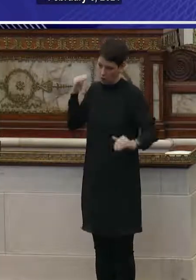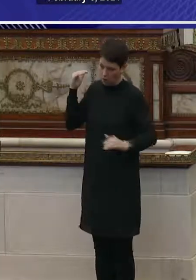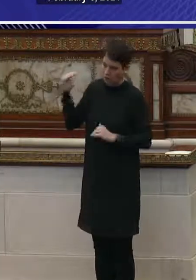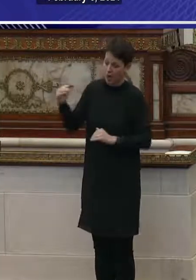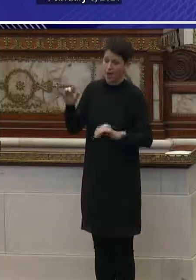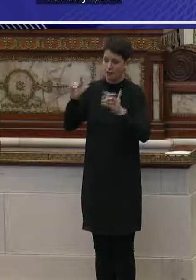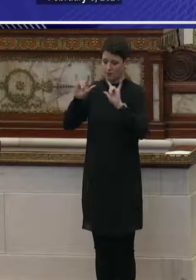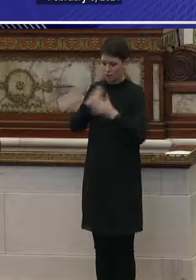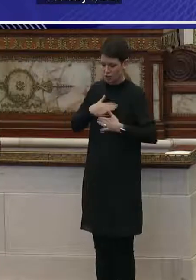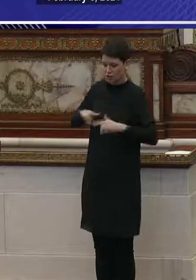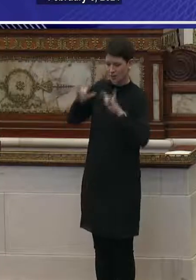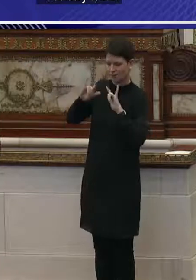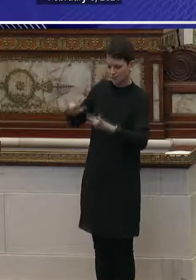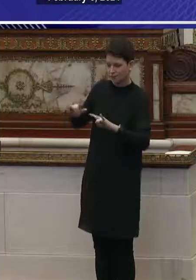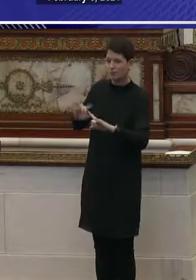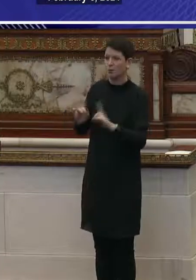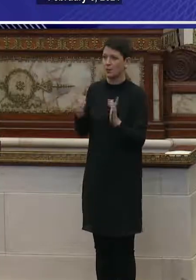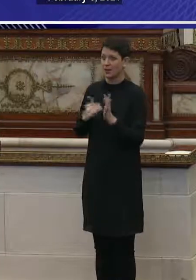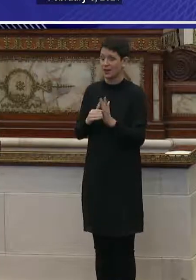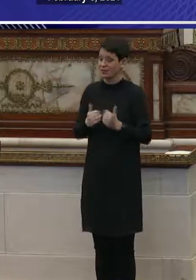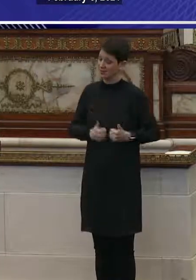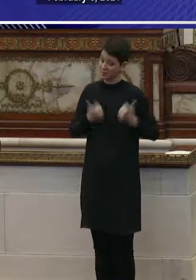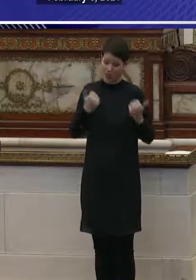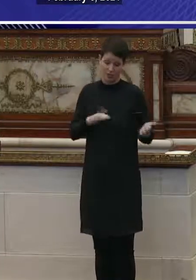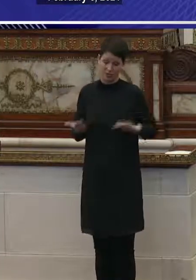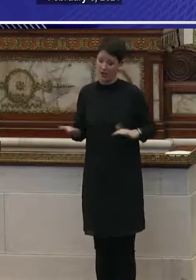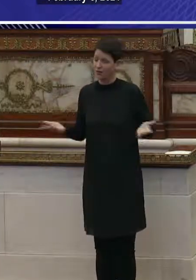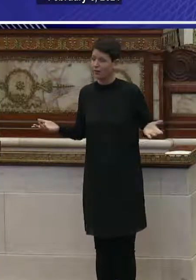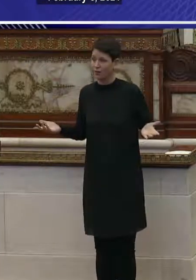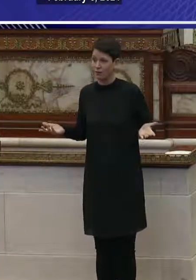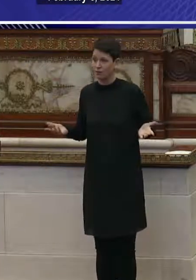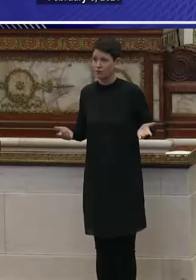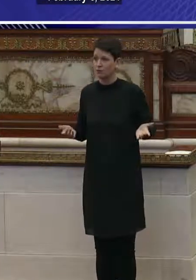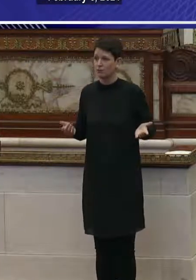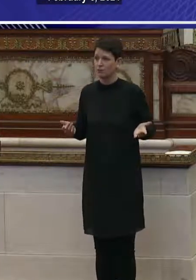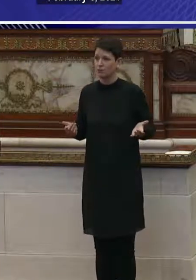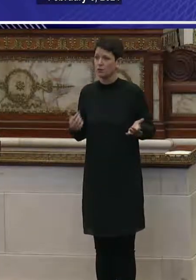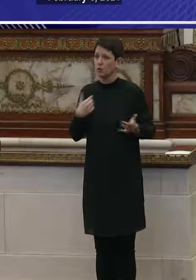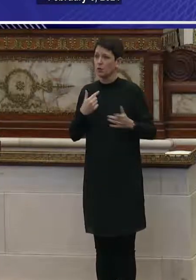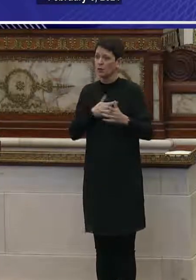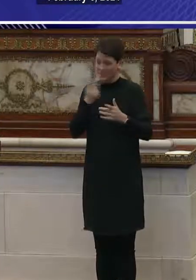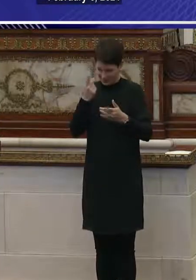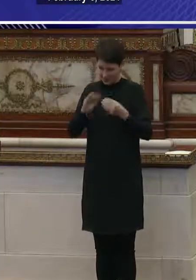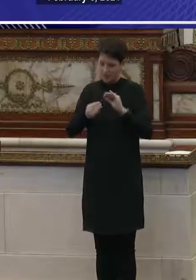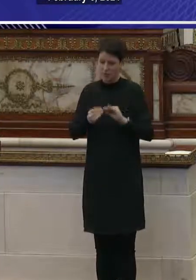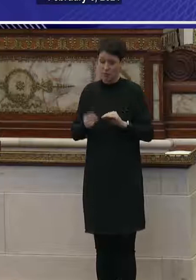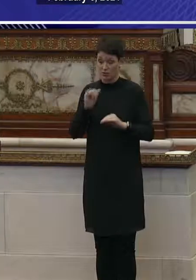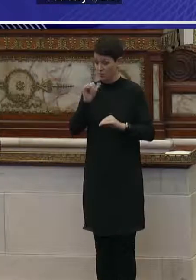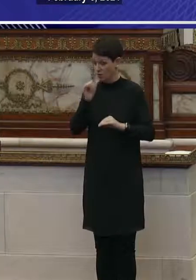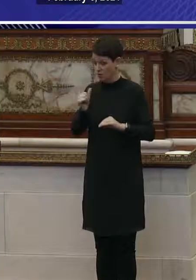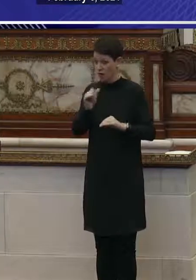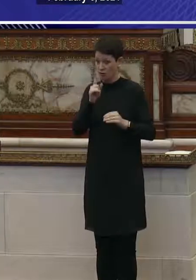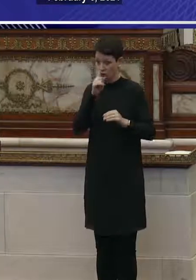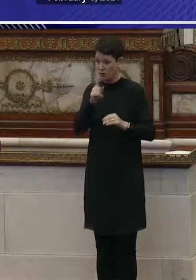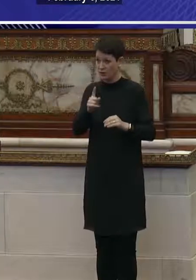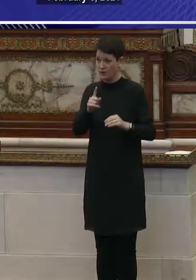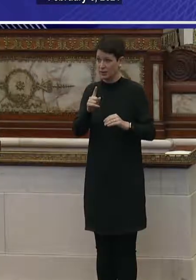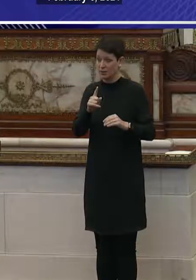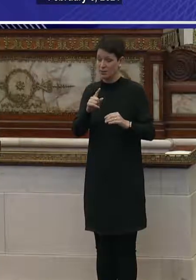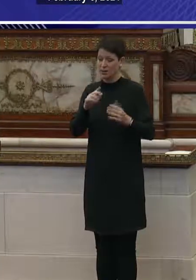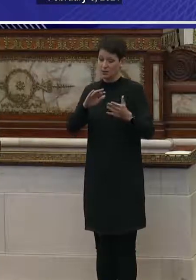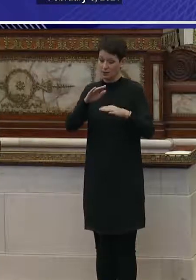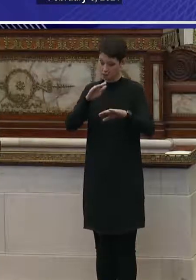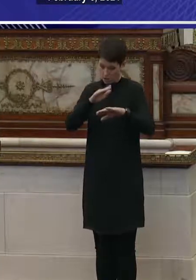them. But, this is life or death. We're not going to get to those numbers if we're not really being